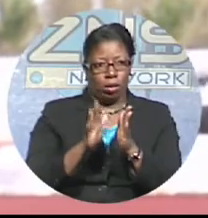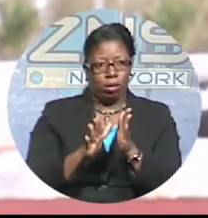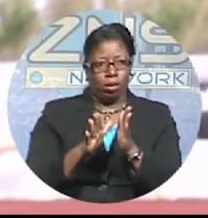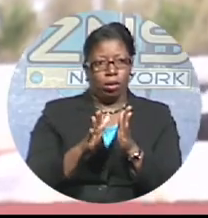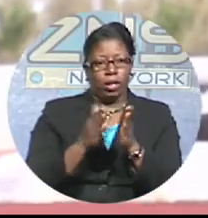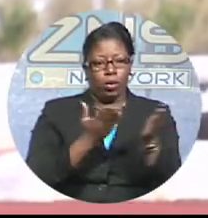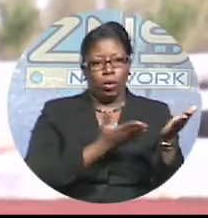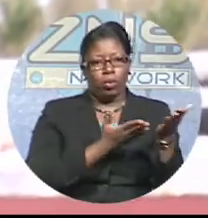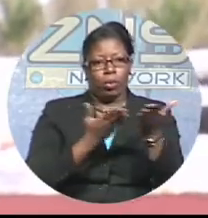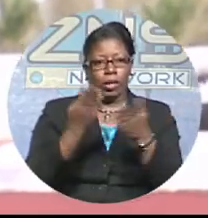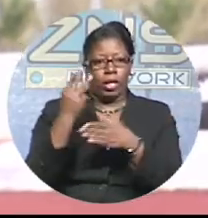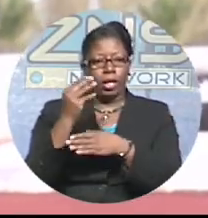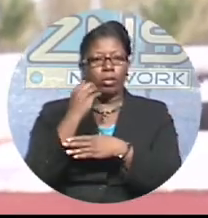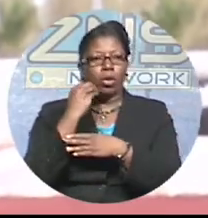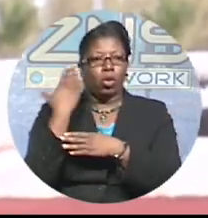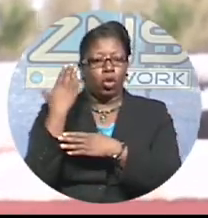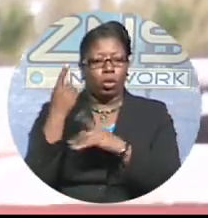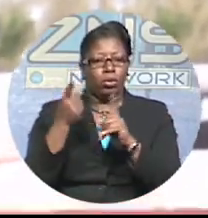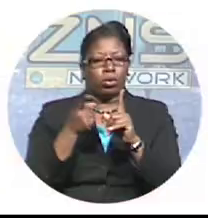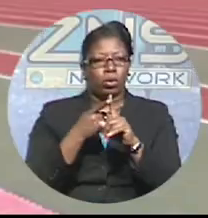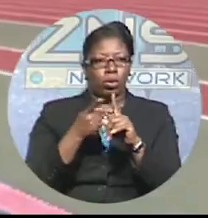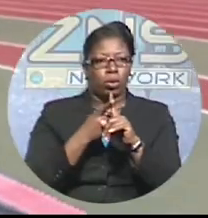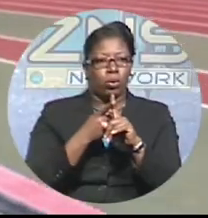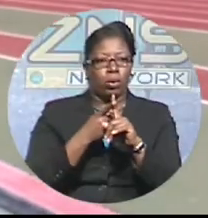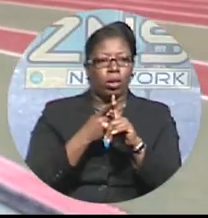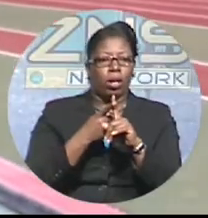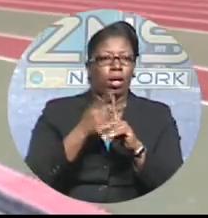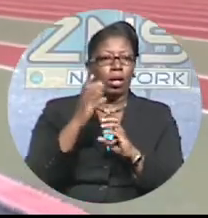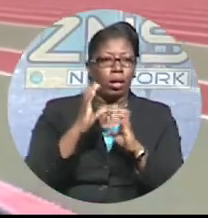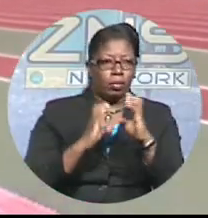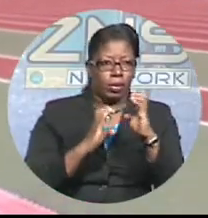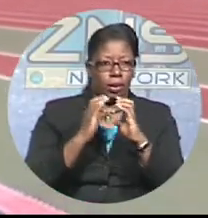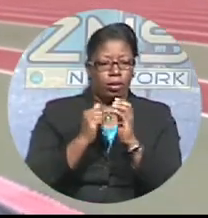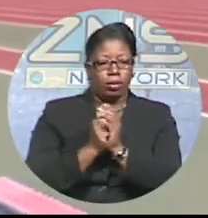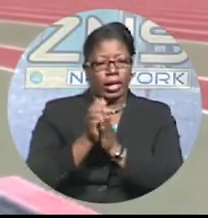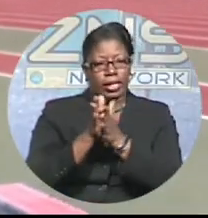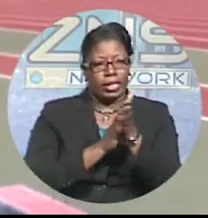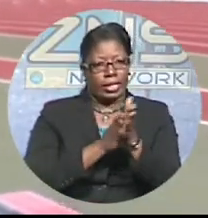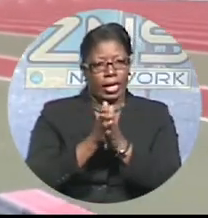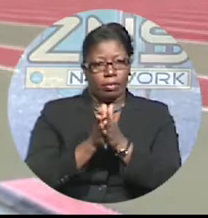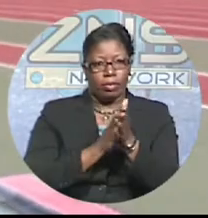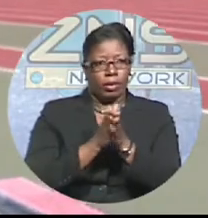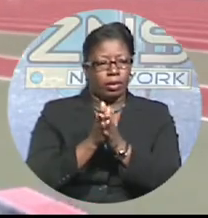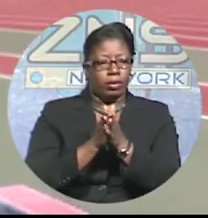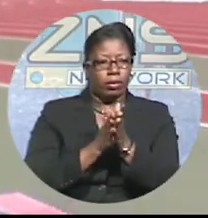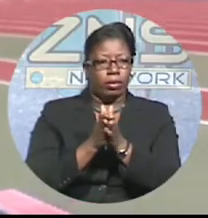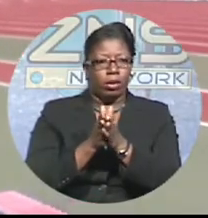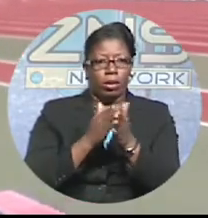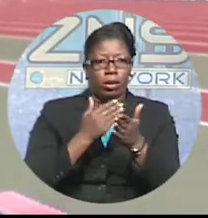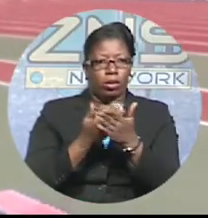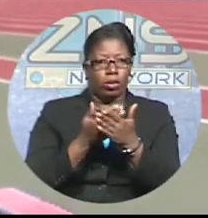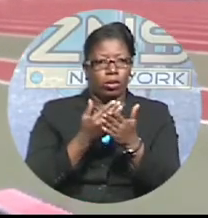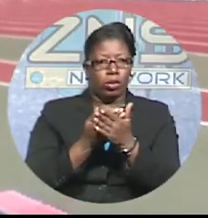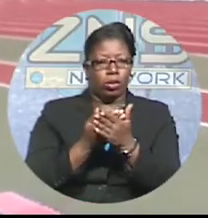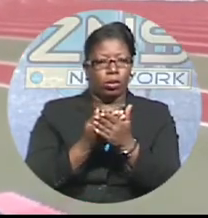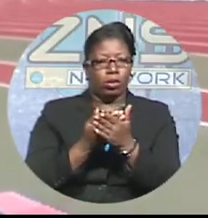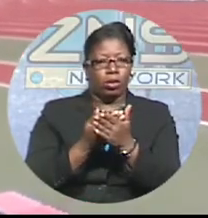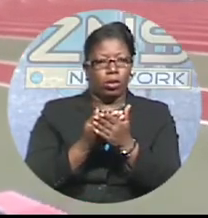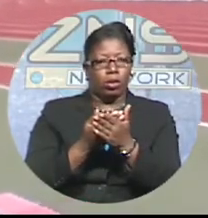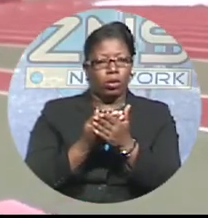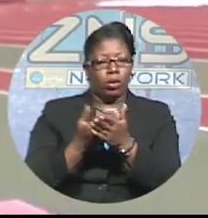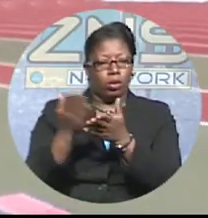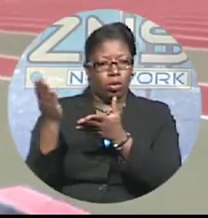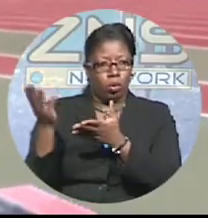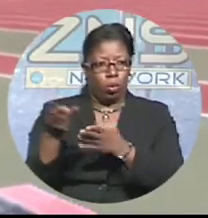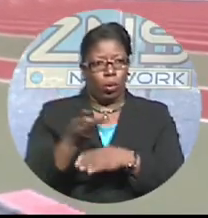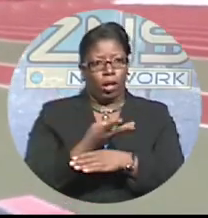will be bringing him home to compete in CARIFTA 2013. The excitement is building. We're looking forward to welcoming all of our U.S.-based athletes,